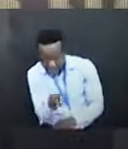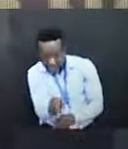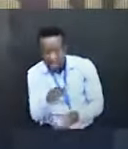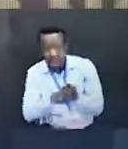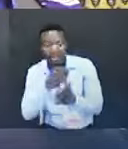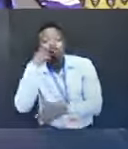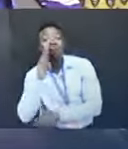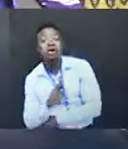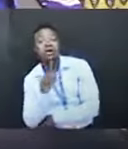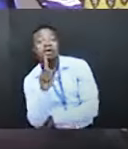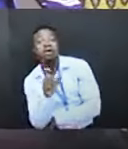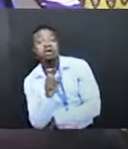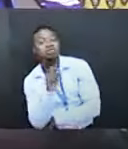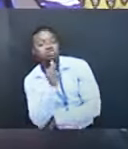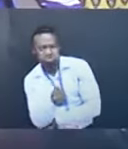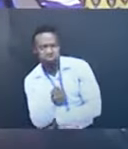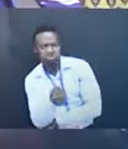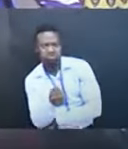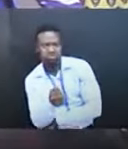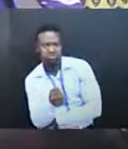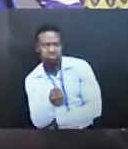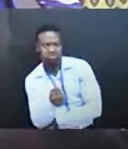happen.